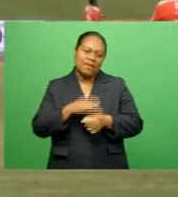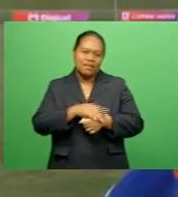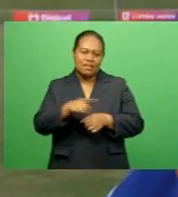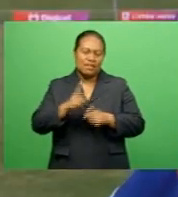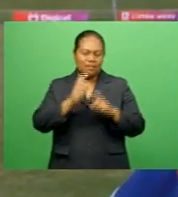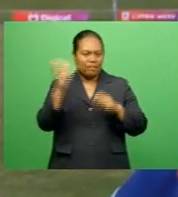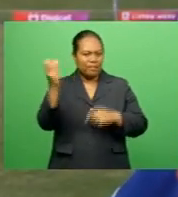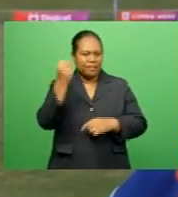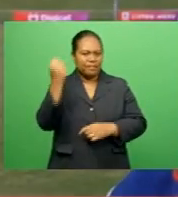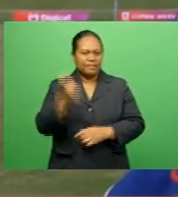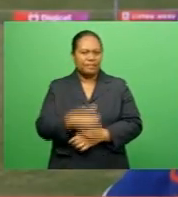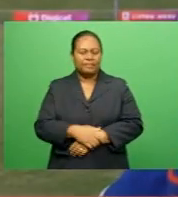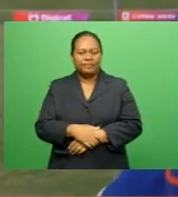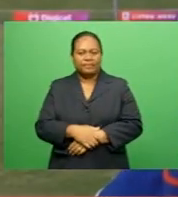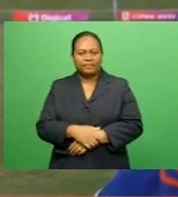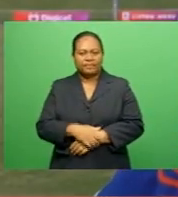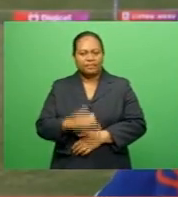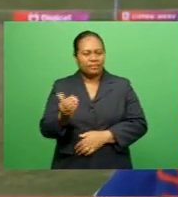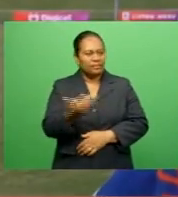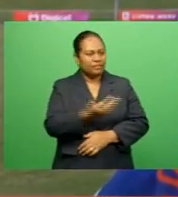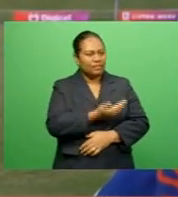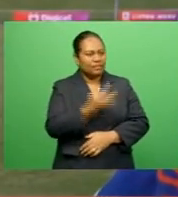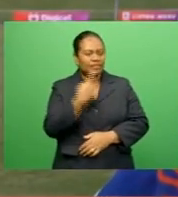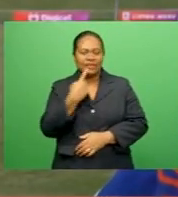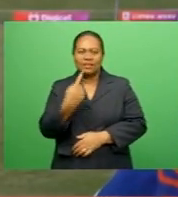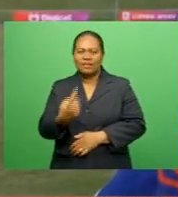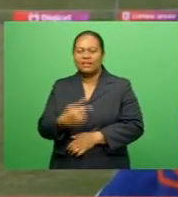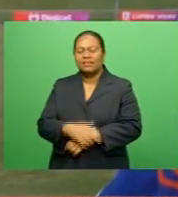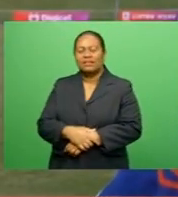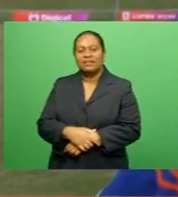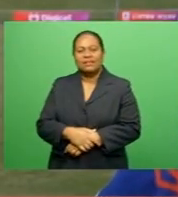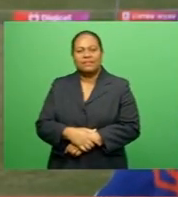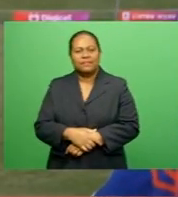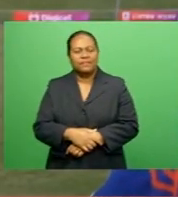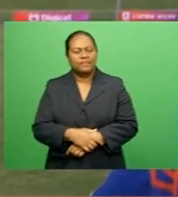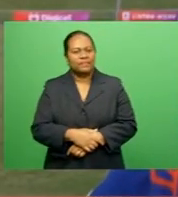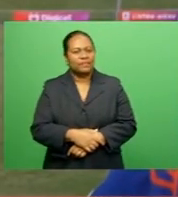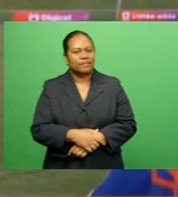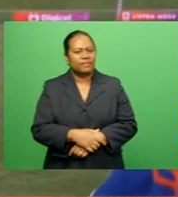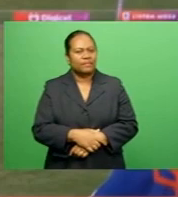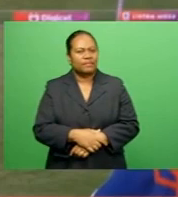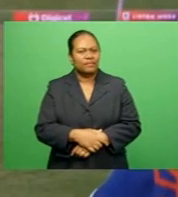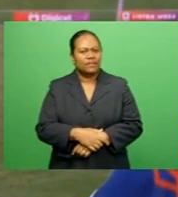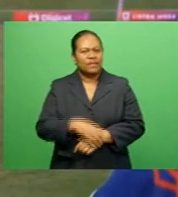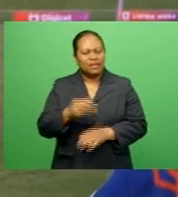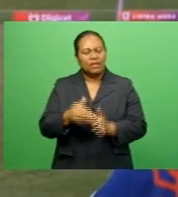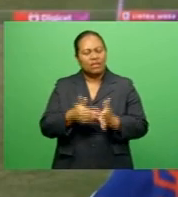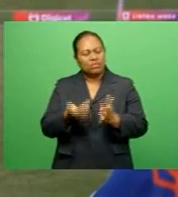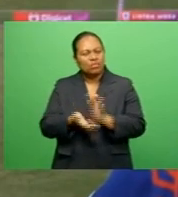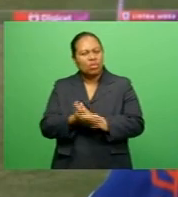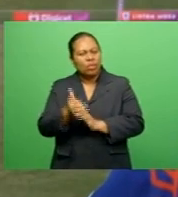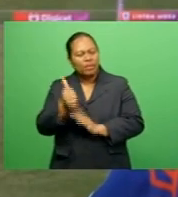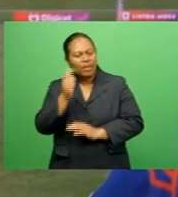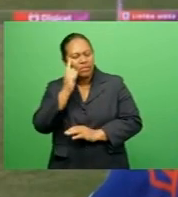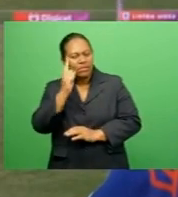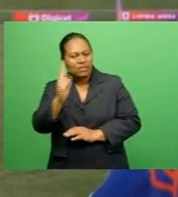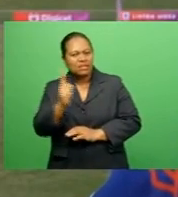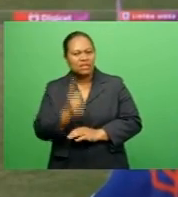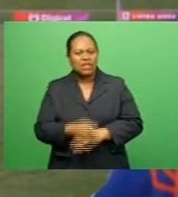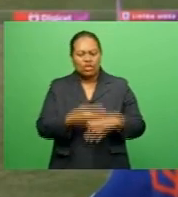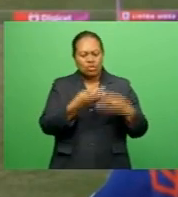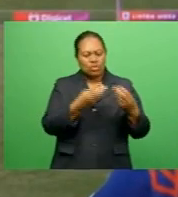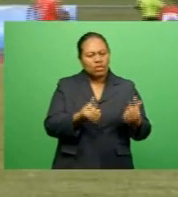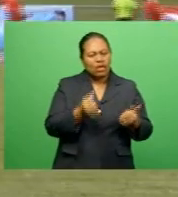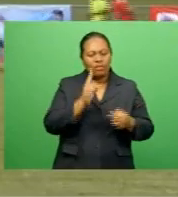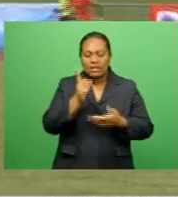just unforced errors. You see the first goal Lautoka scored is just from an unforced error, that shouldn't be occurring. So we'll just go back and try and address on the